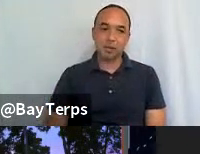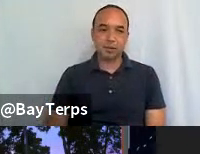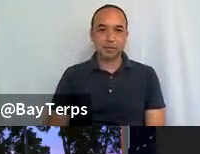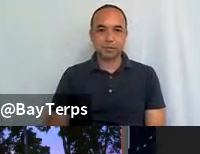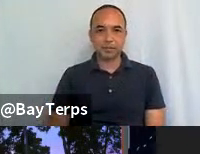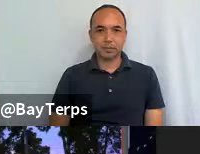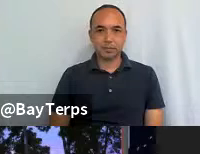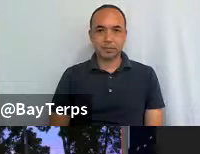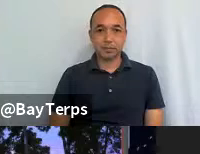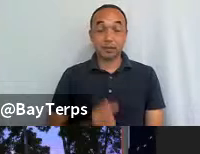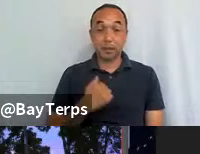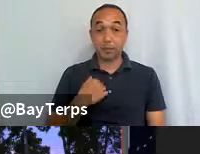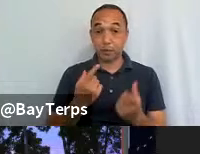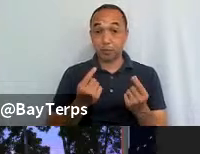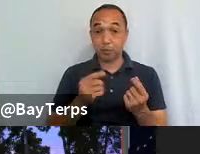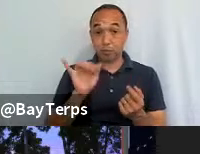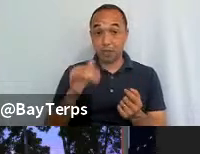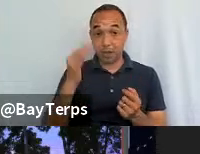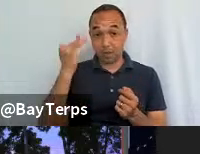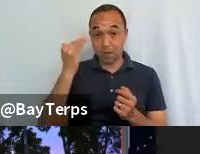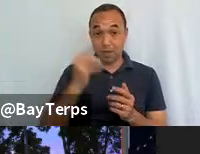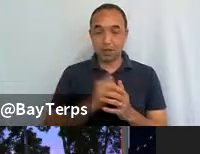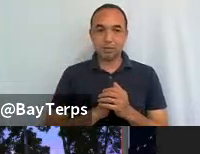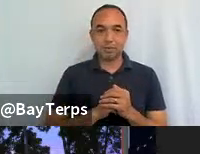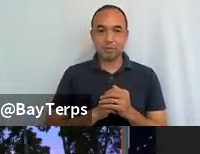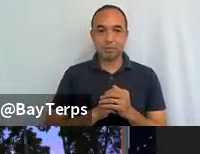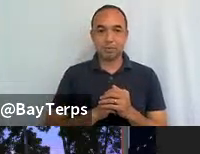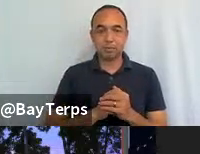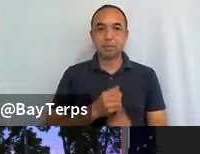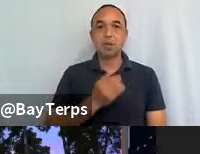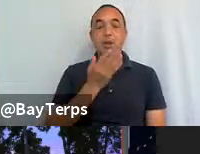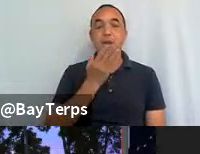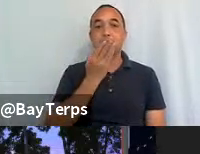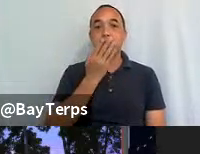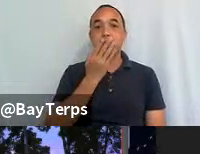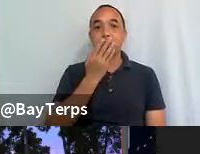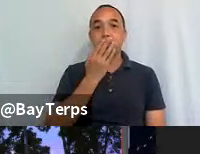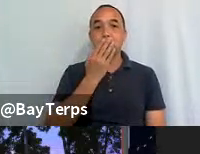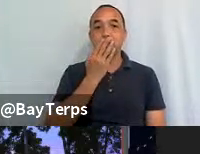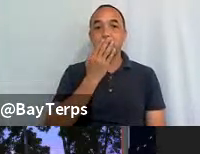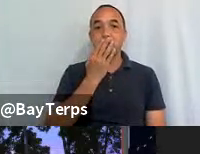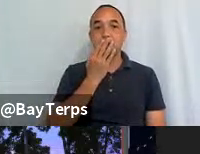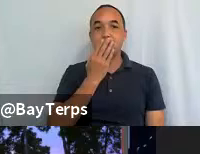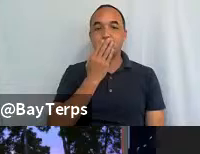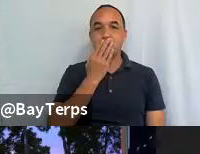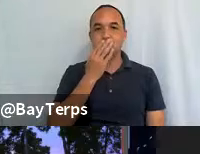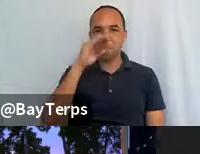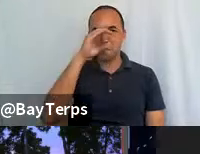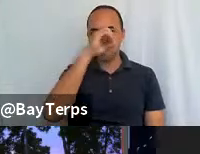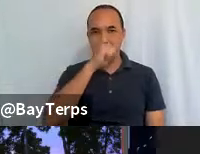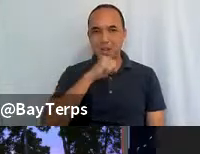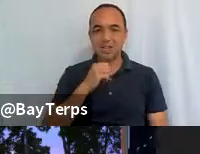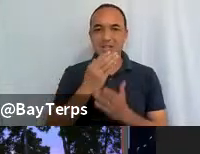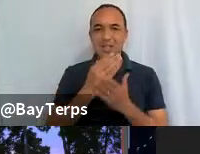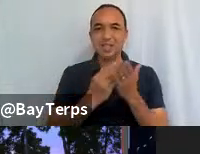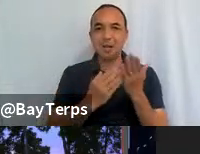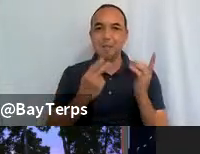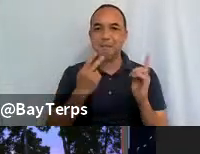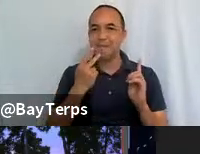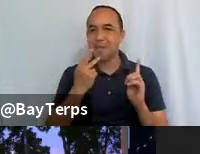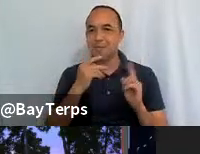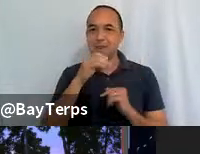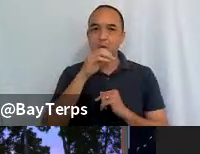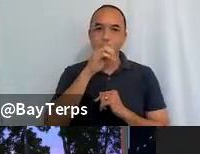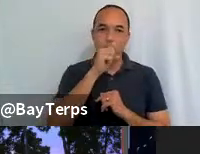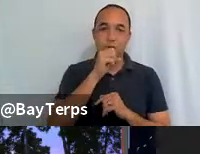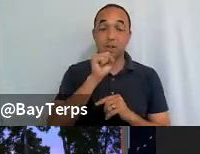And the reason that I'm doing this is with the color selection, we missed out on some of this pink and orange here. So